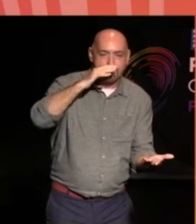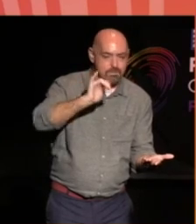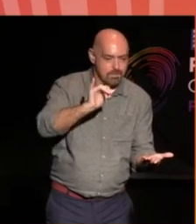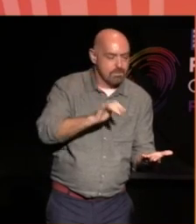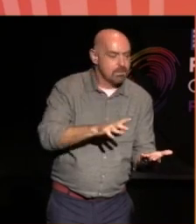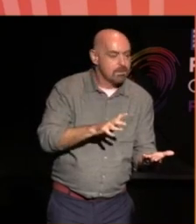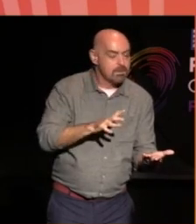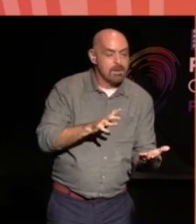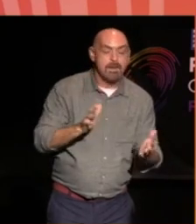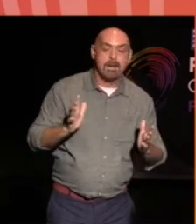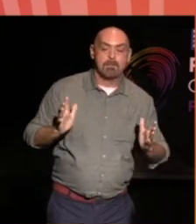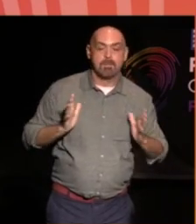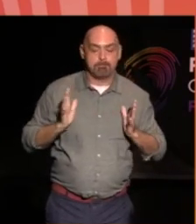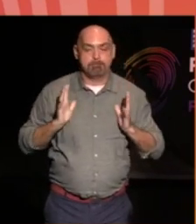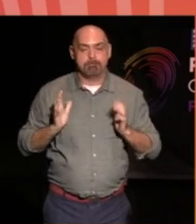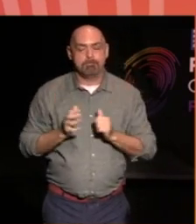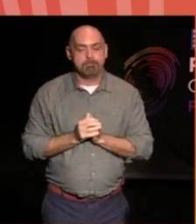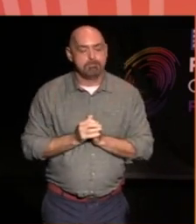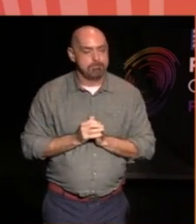Prep.